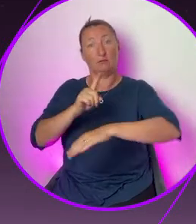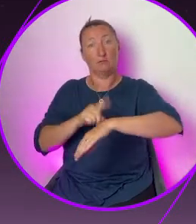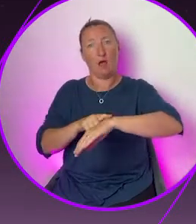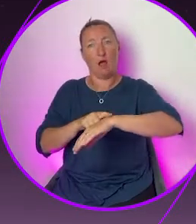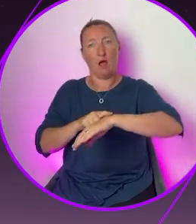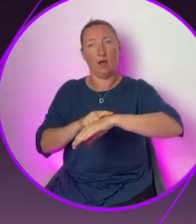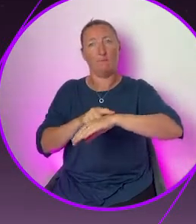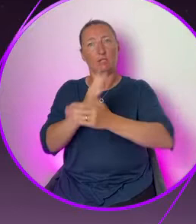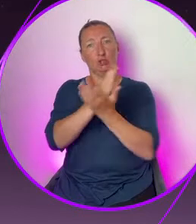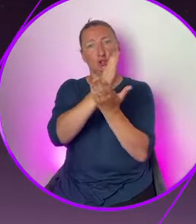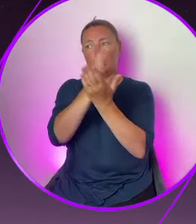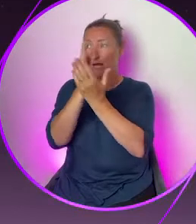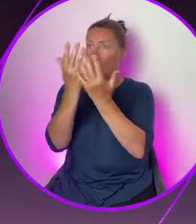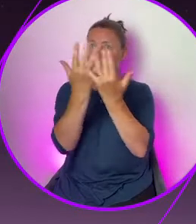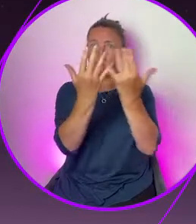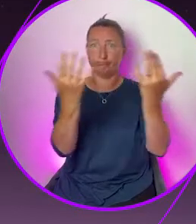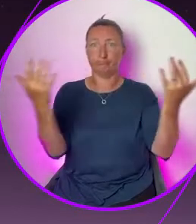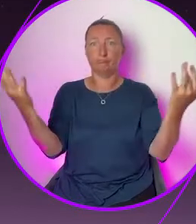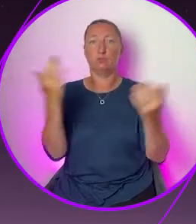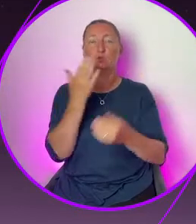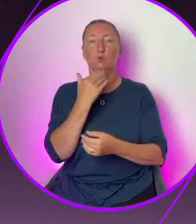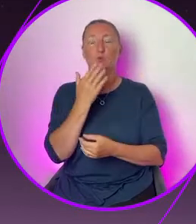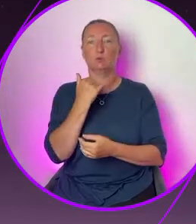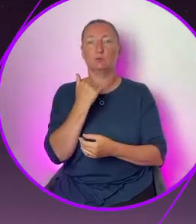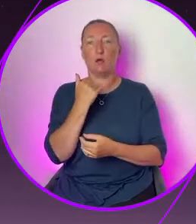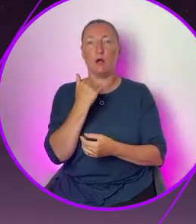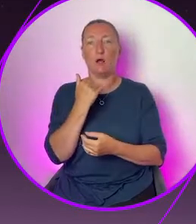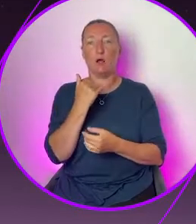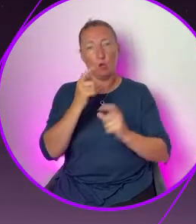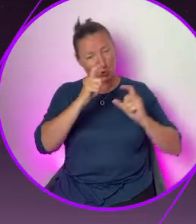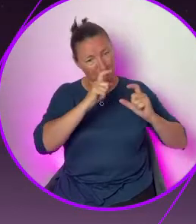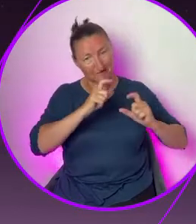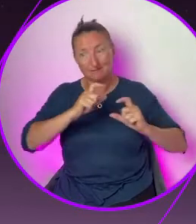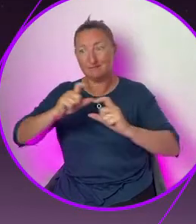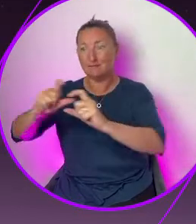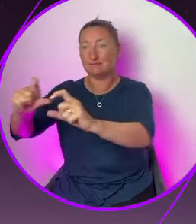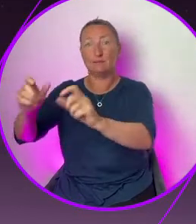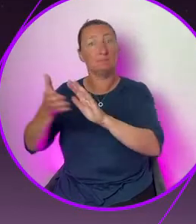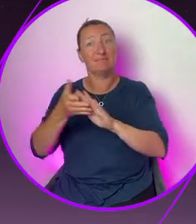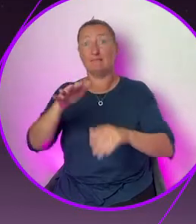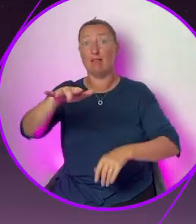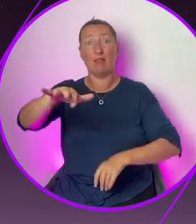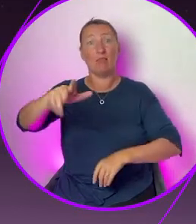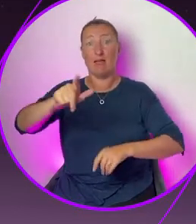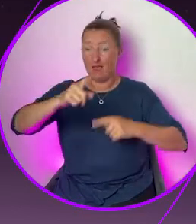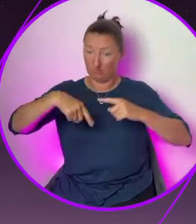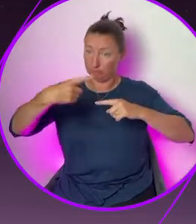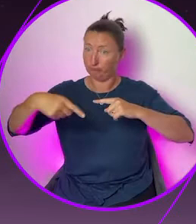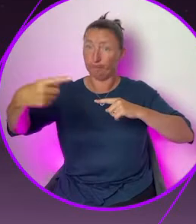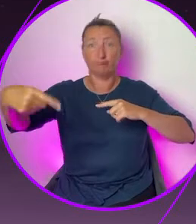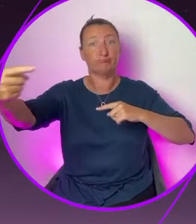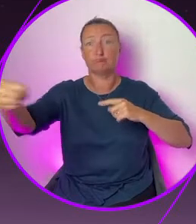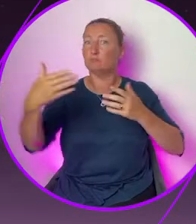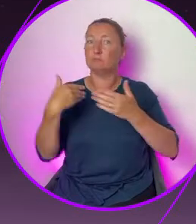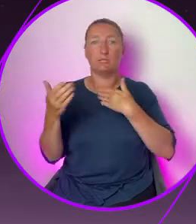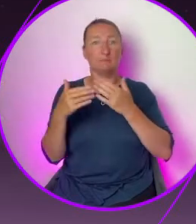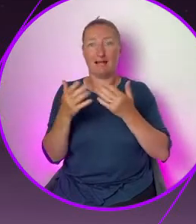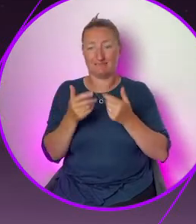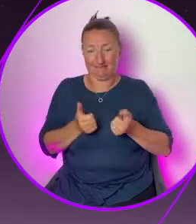multiple concurrent users, persistent, meaning that it continues to exist and evolve even when users aren't interacting with it,